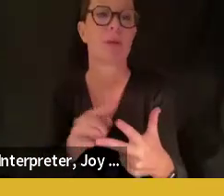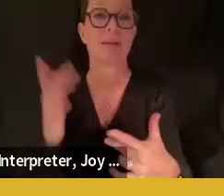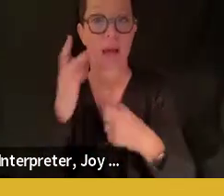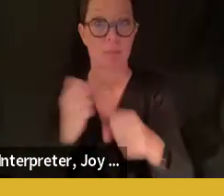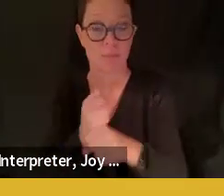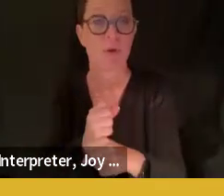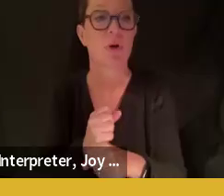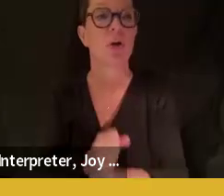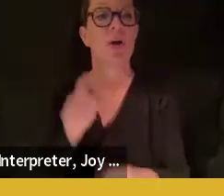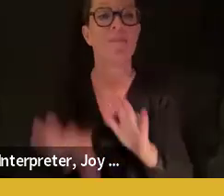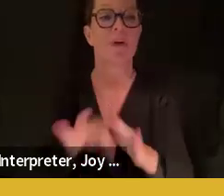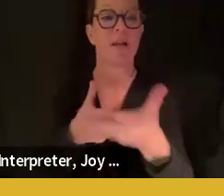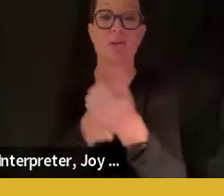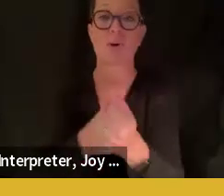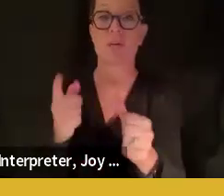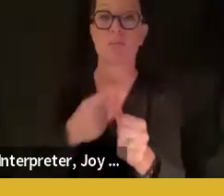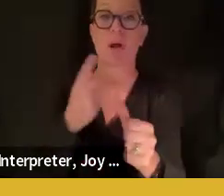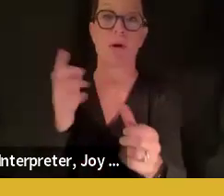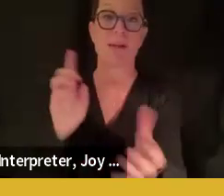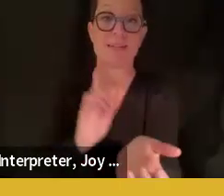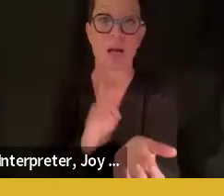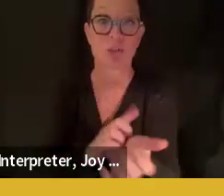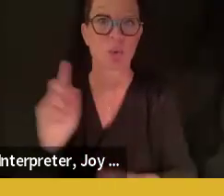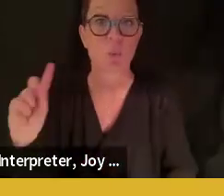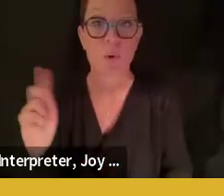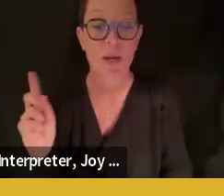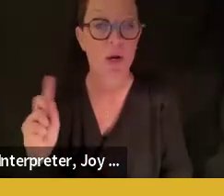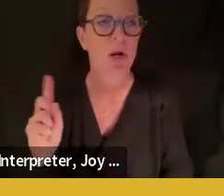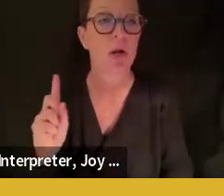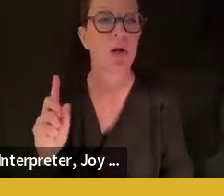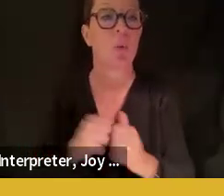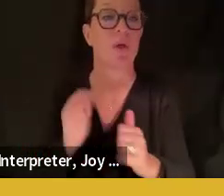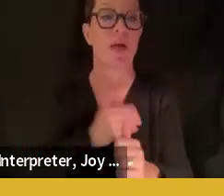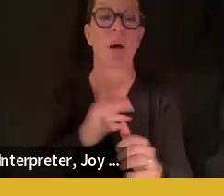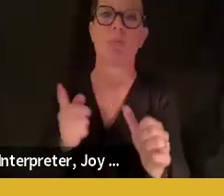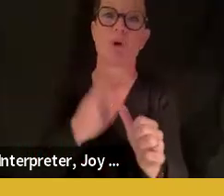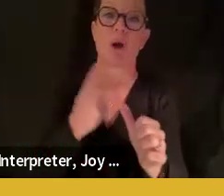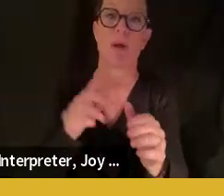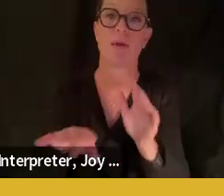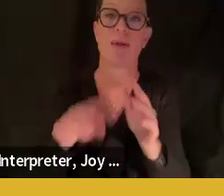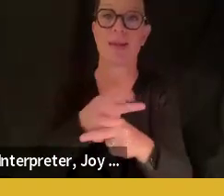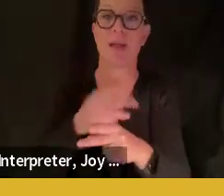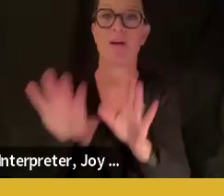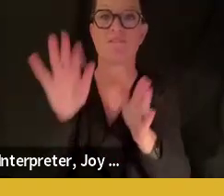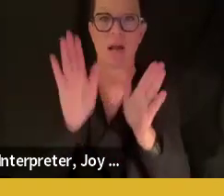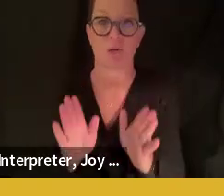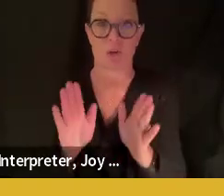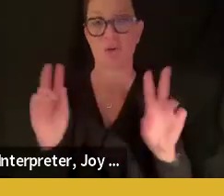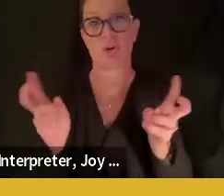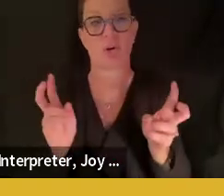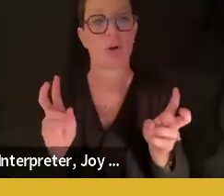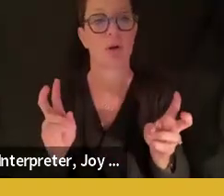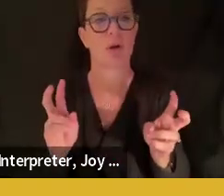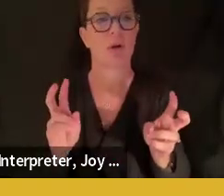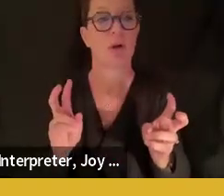or someone you know can find a trusted primary care doctor with our primary care finder. This can